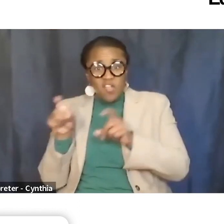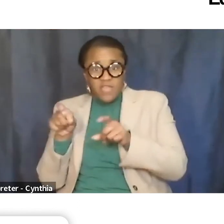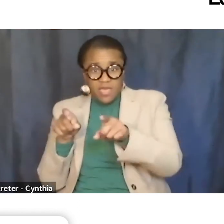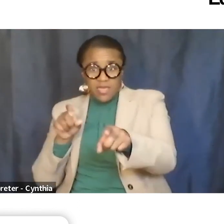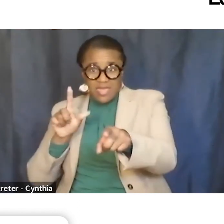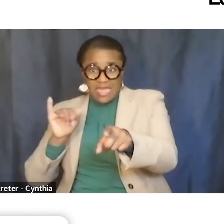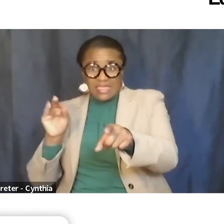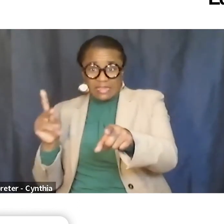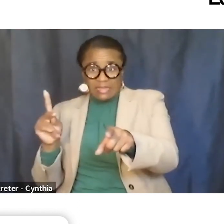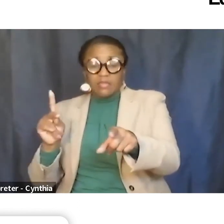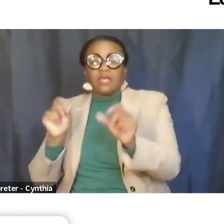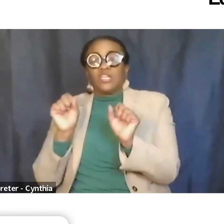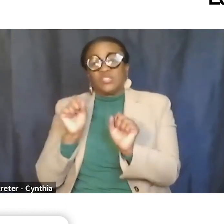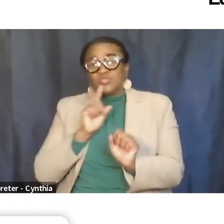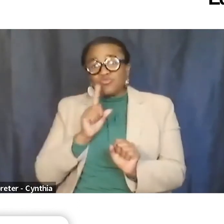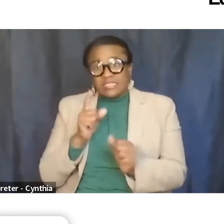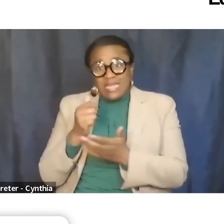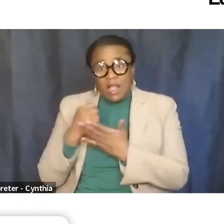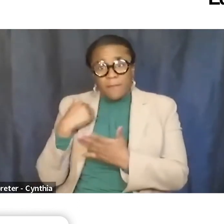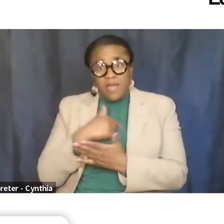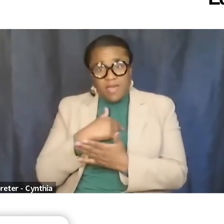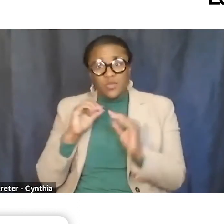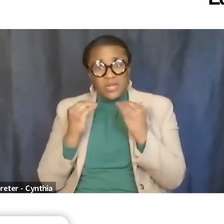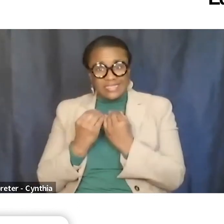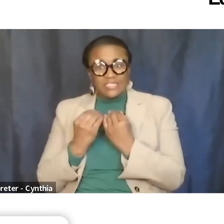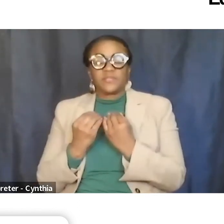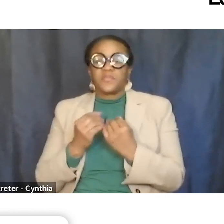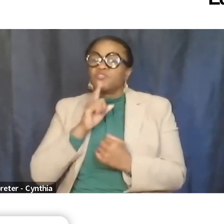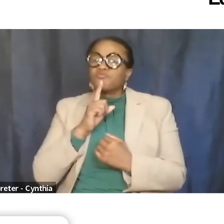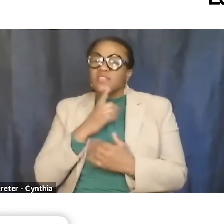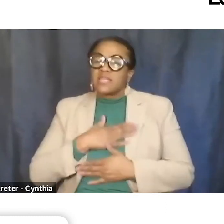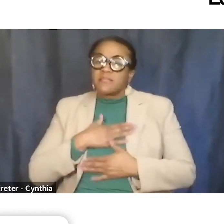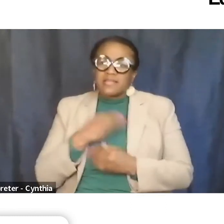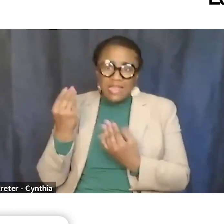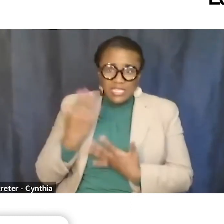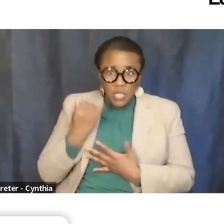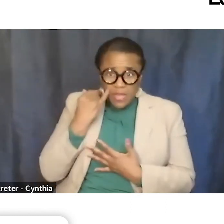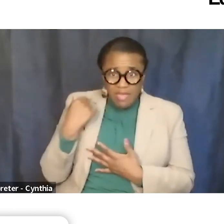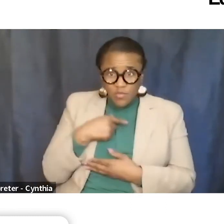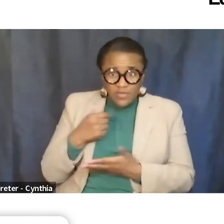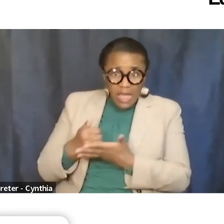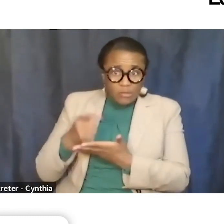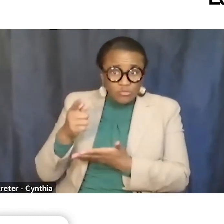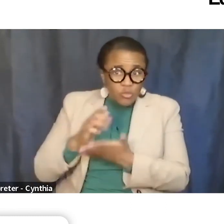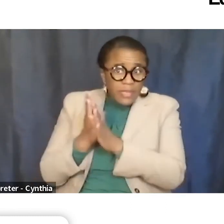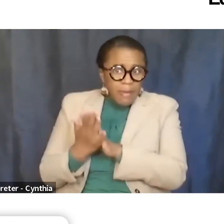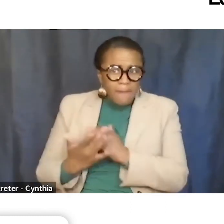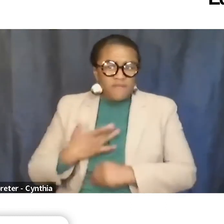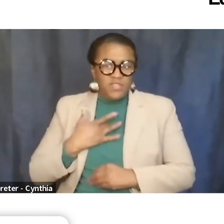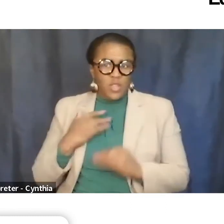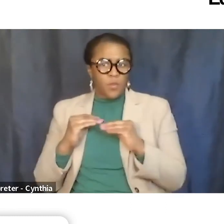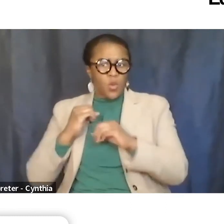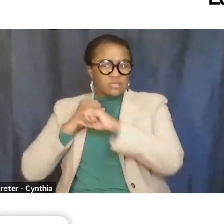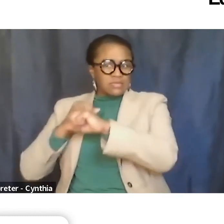would really help us as an org. If you can let us know if we've helped you become or feel more safe,